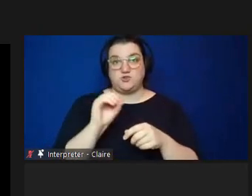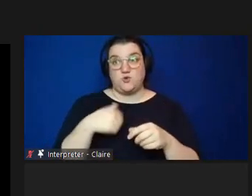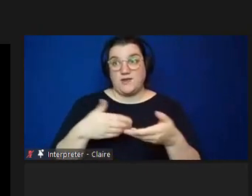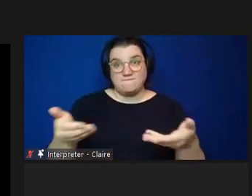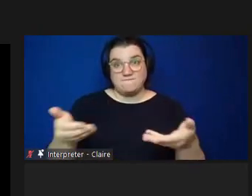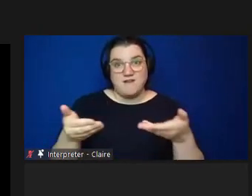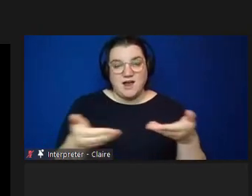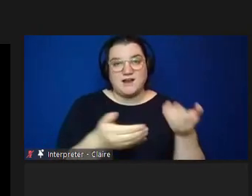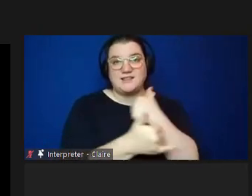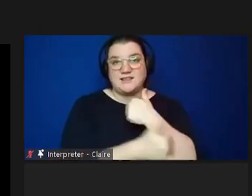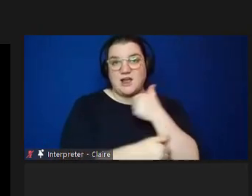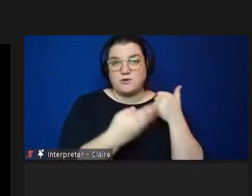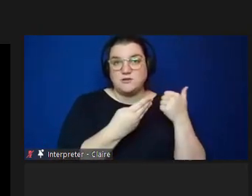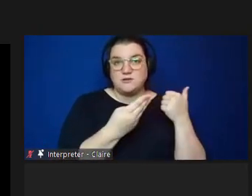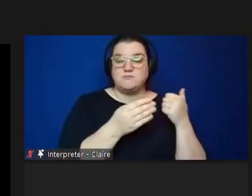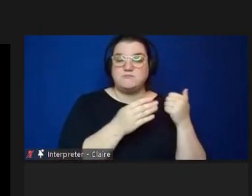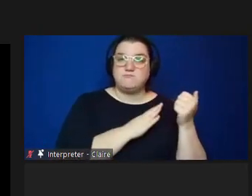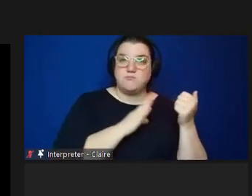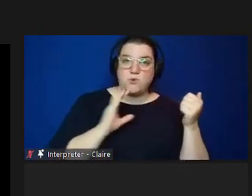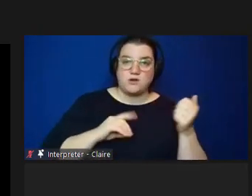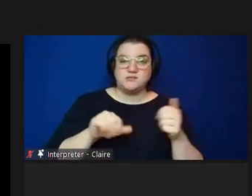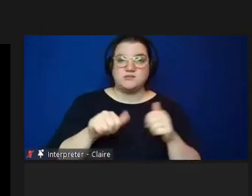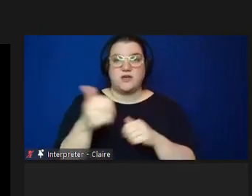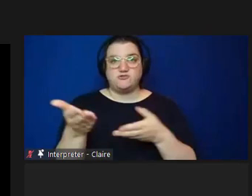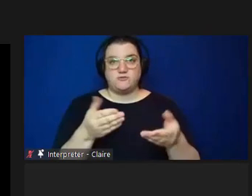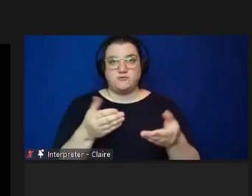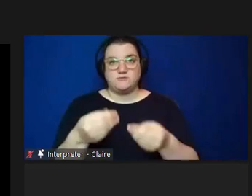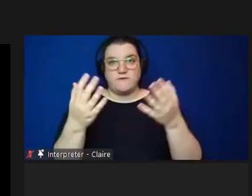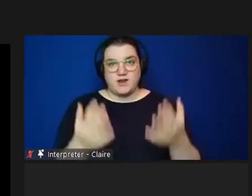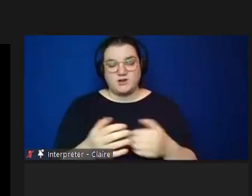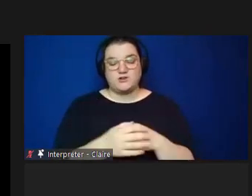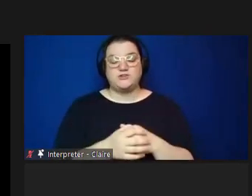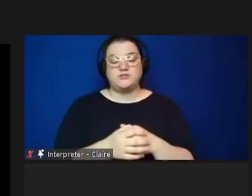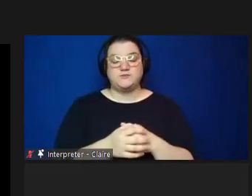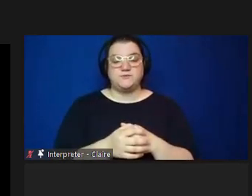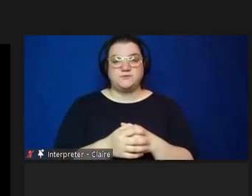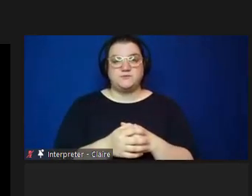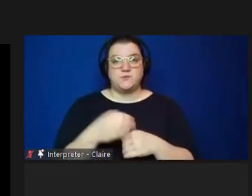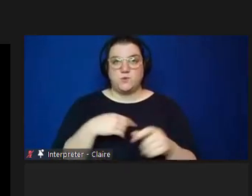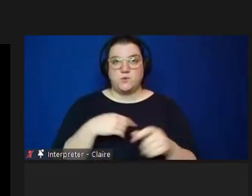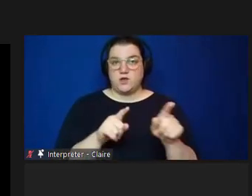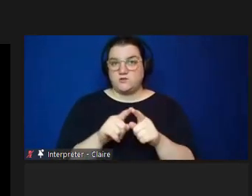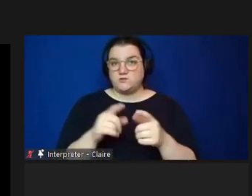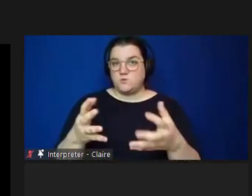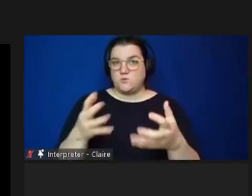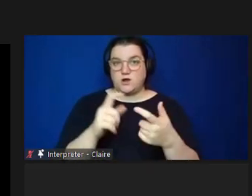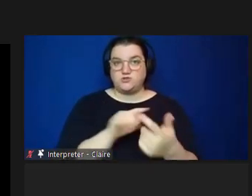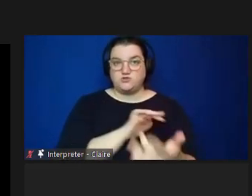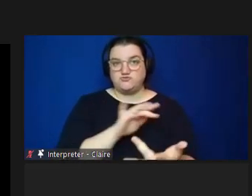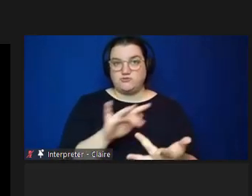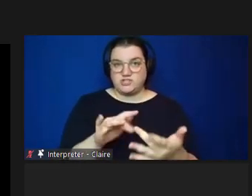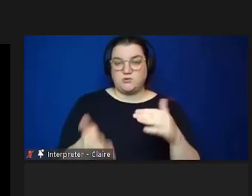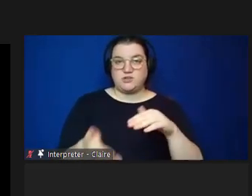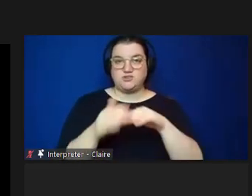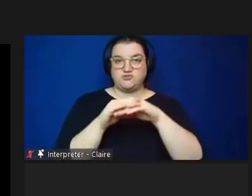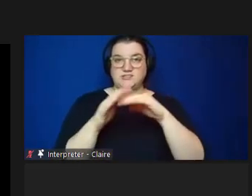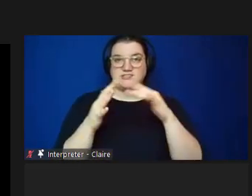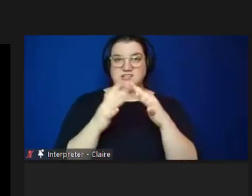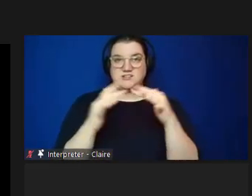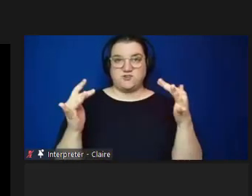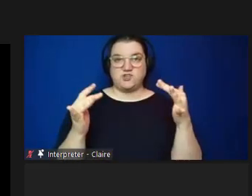invited other service providers. We also want to reach out and increase the